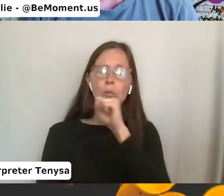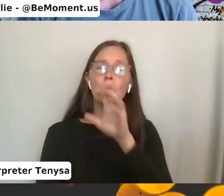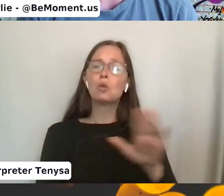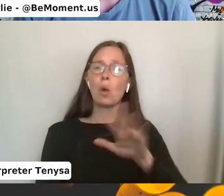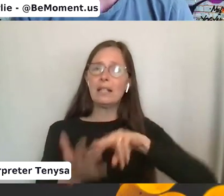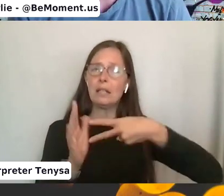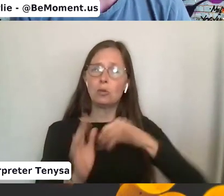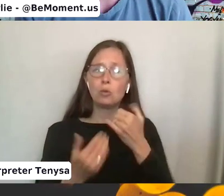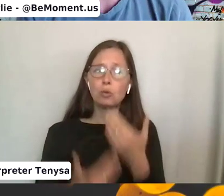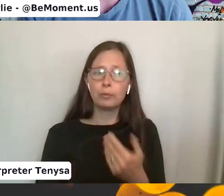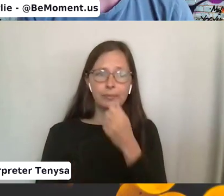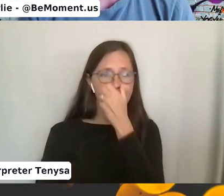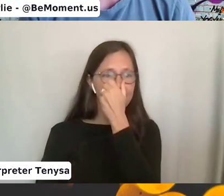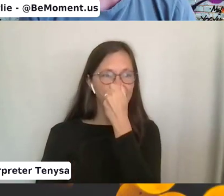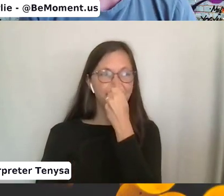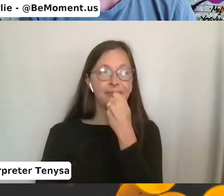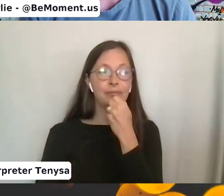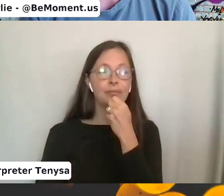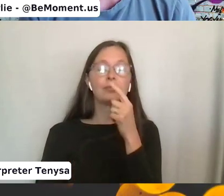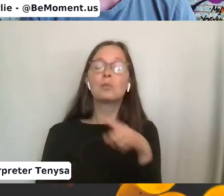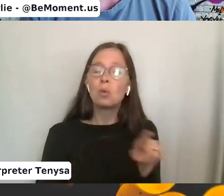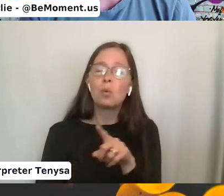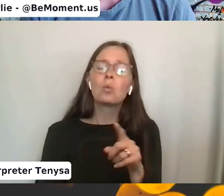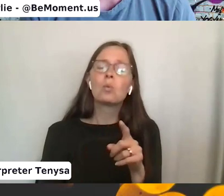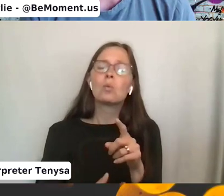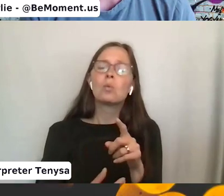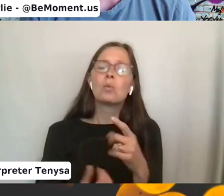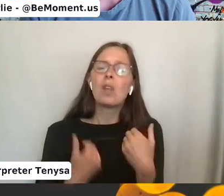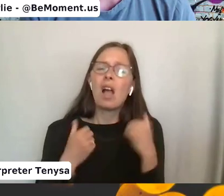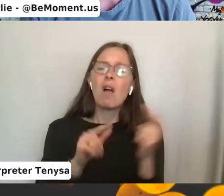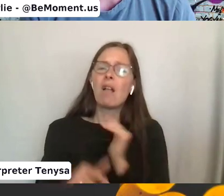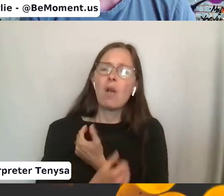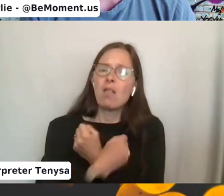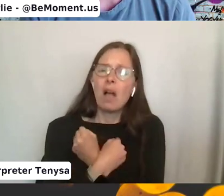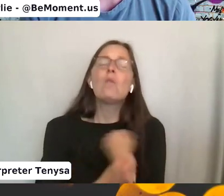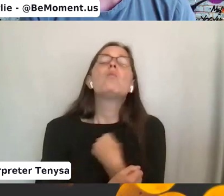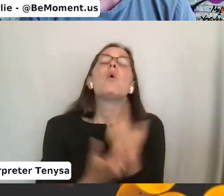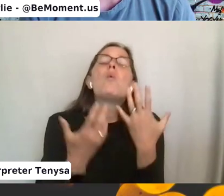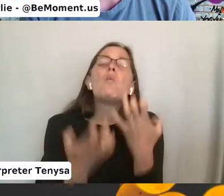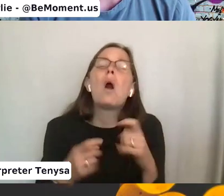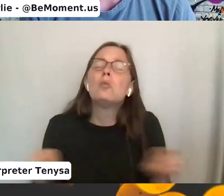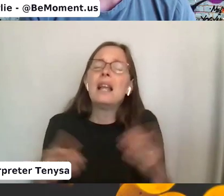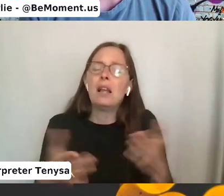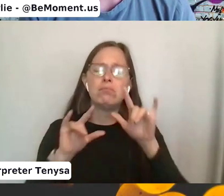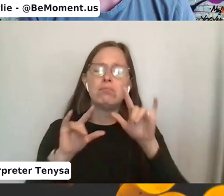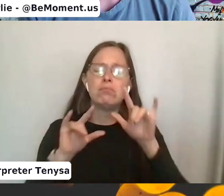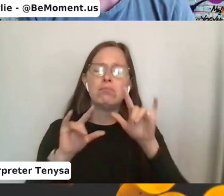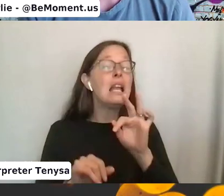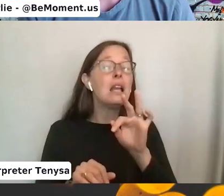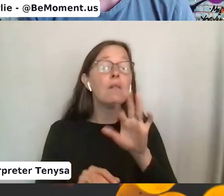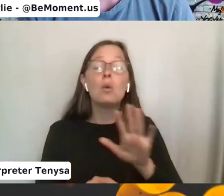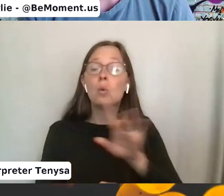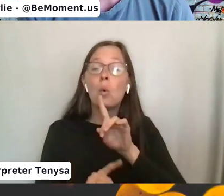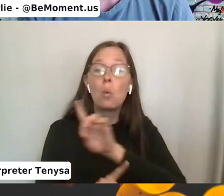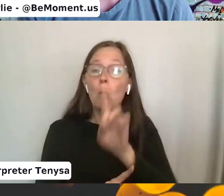good. You are loved, and we want you to be here. So if anybody didn't get their question